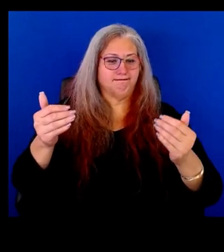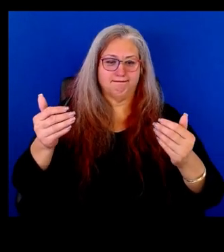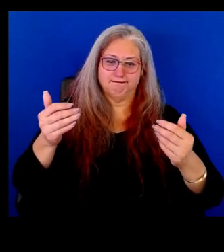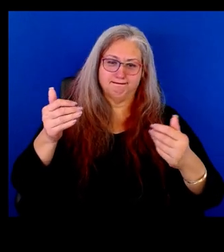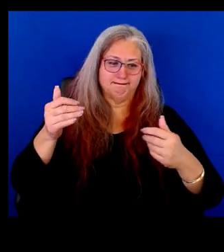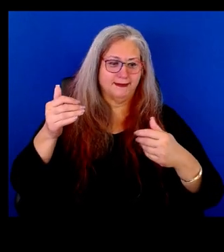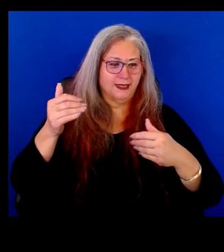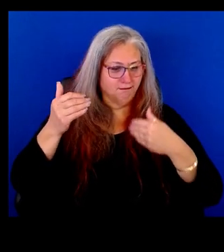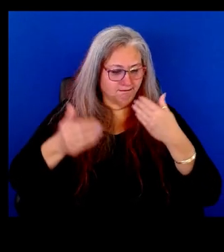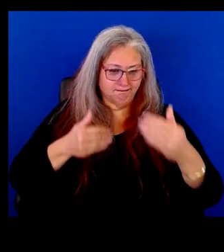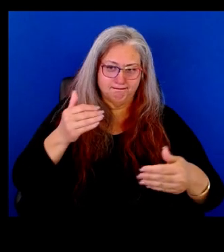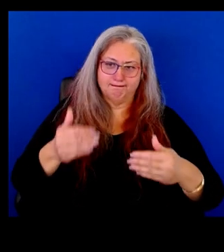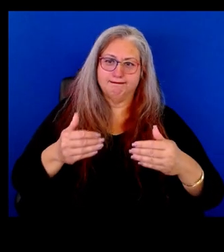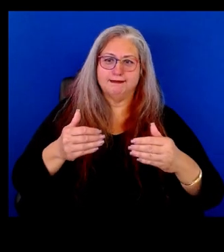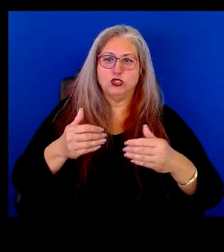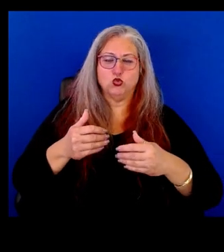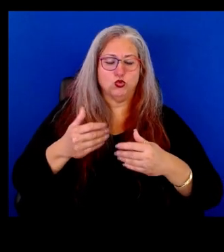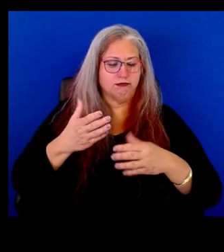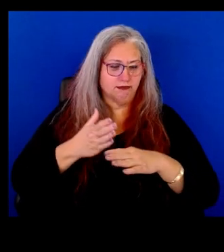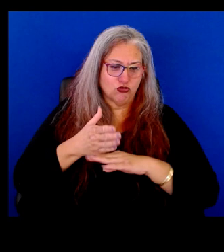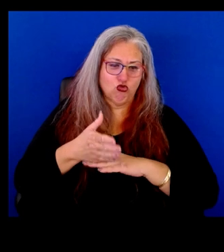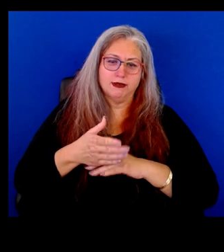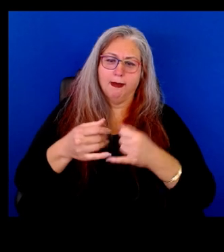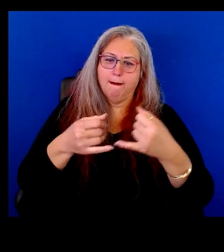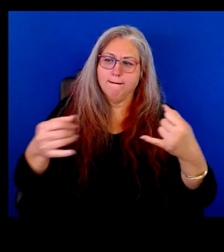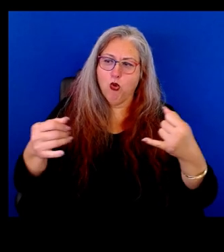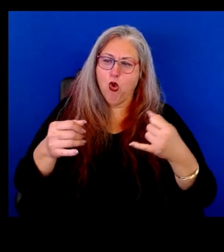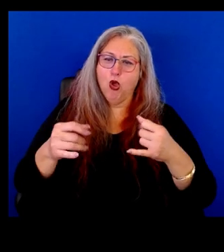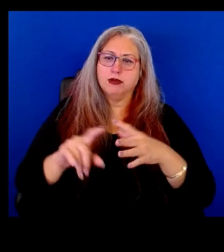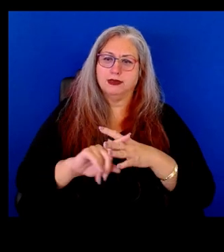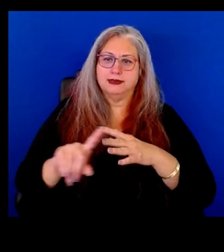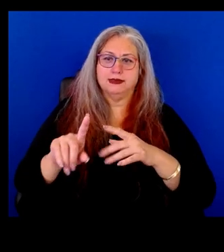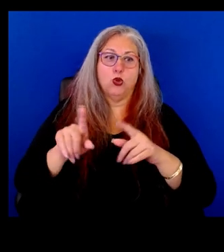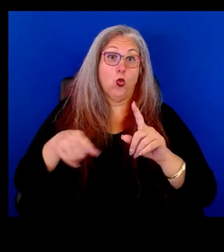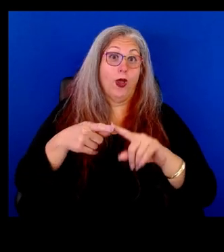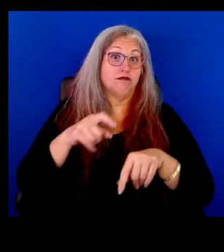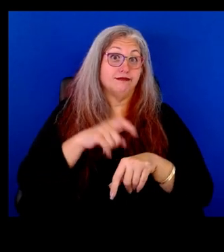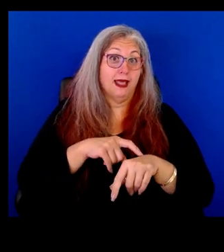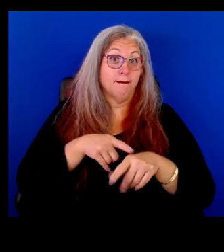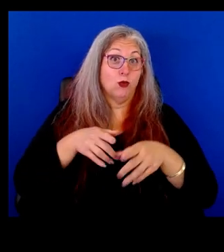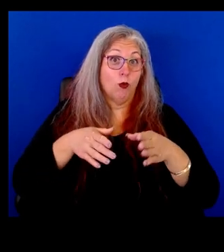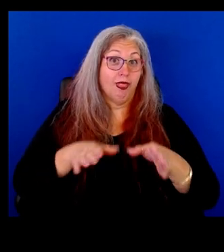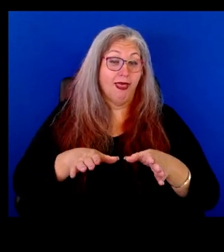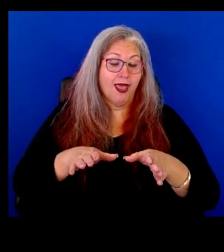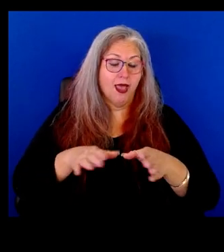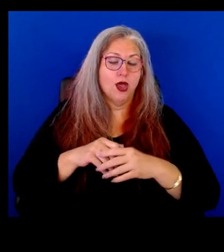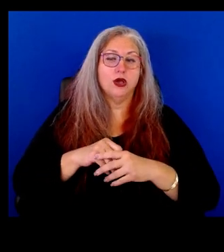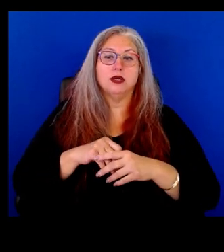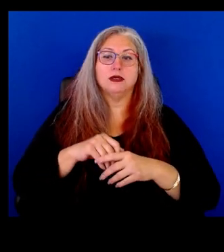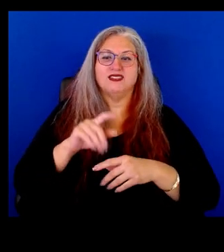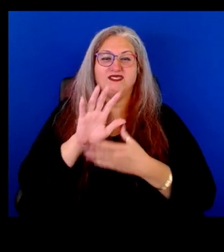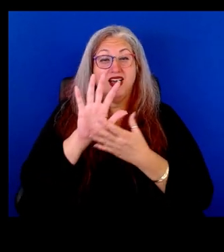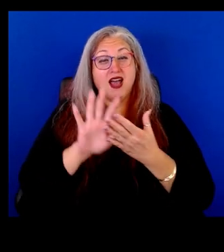their pieces and just make it across the border when it was allowed. And